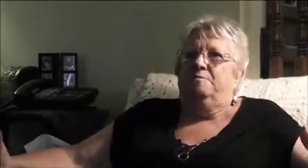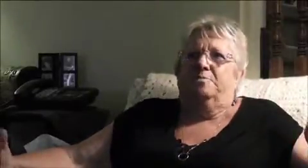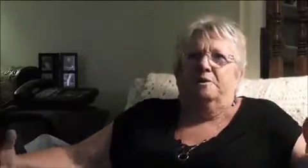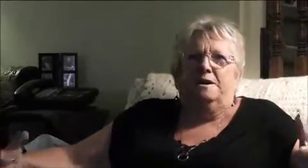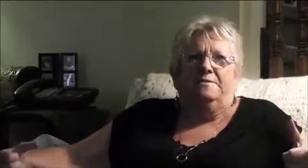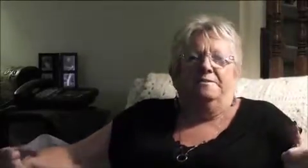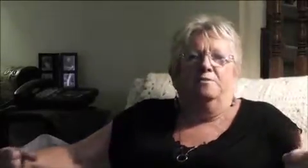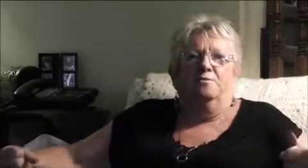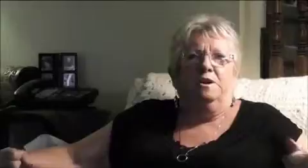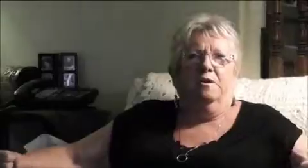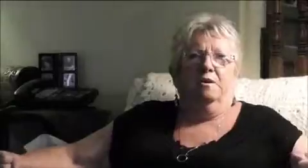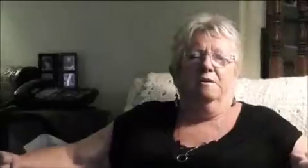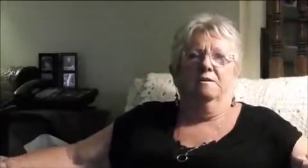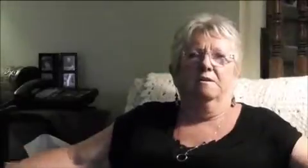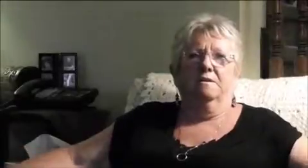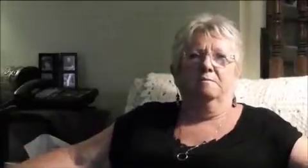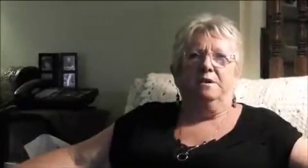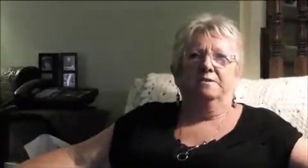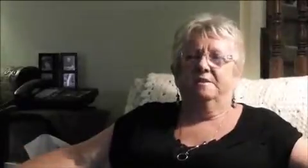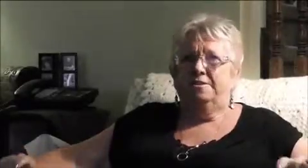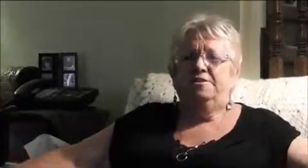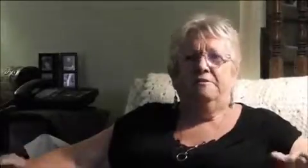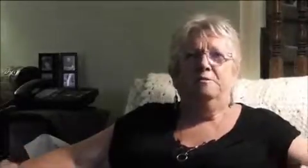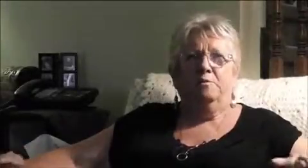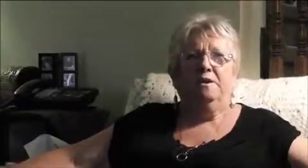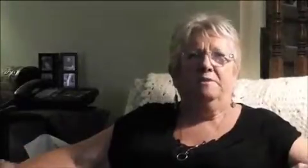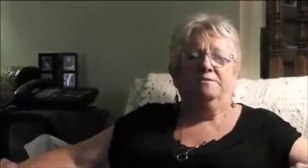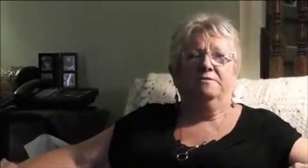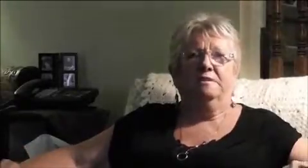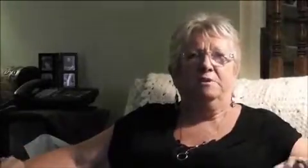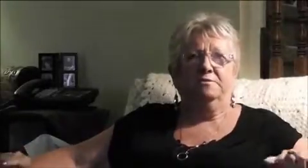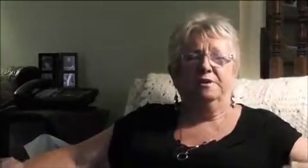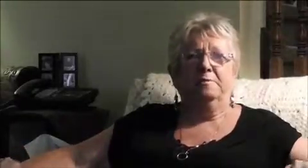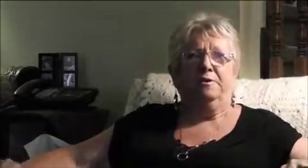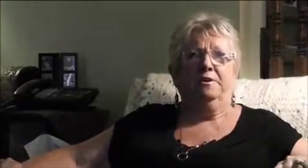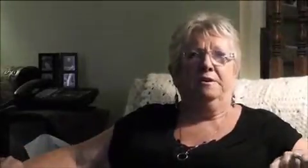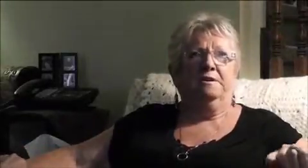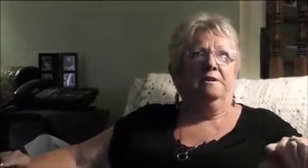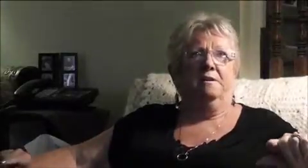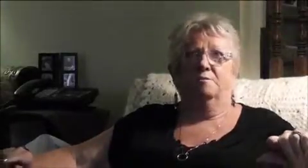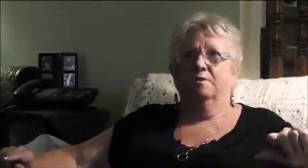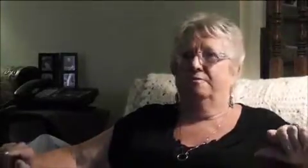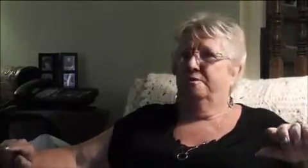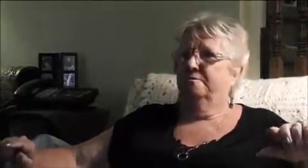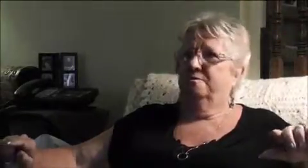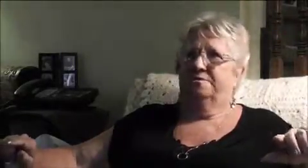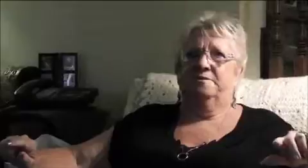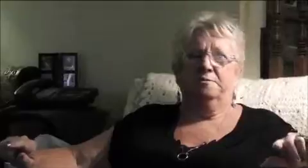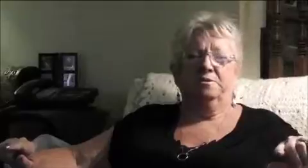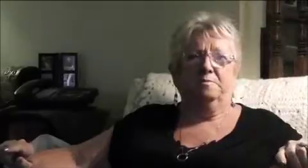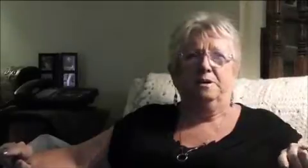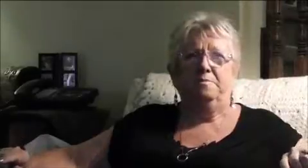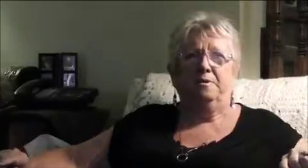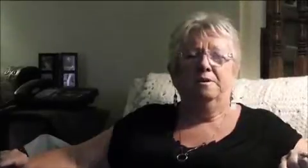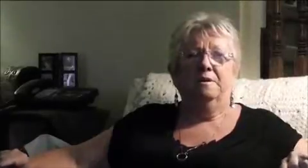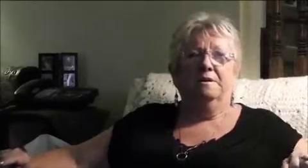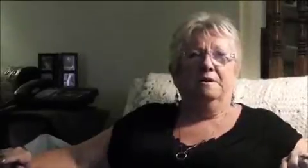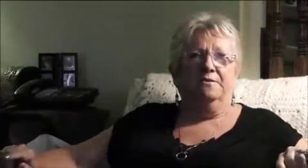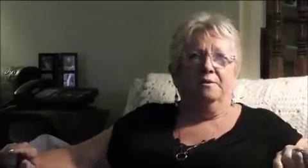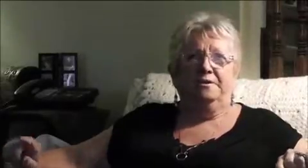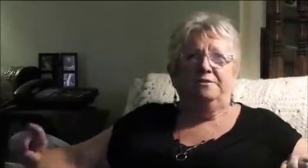to embrace who we are, because each and every one of us, when you think about it, in a world full of over 7 billion